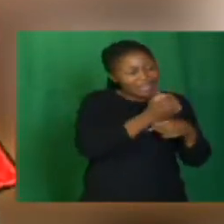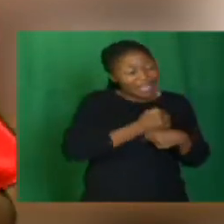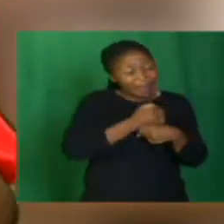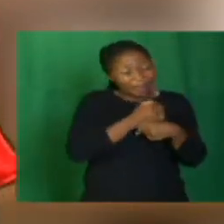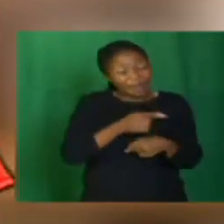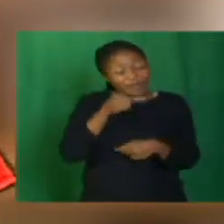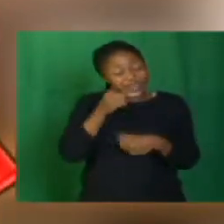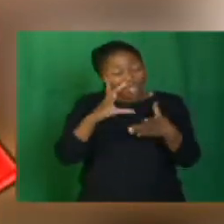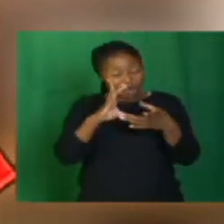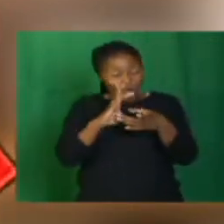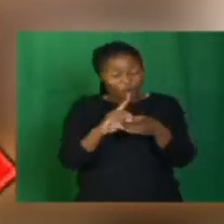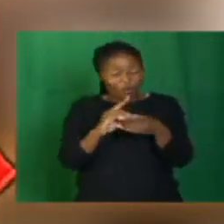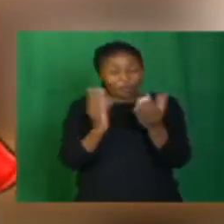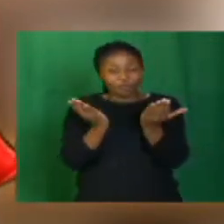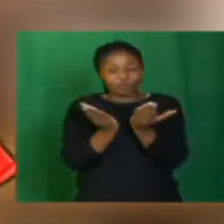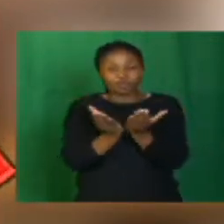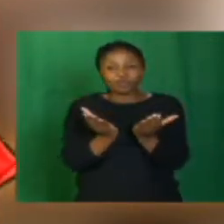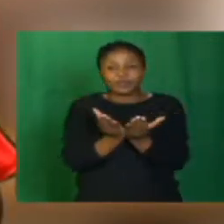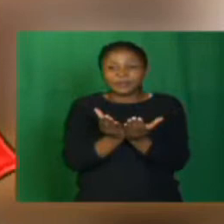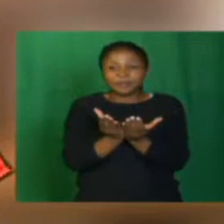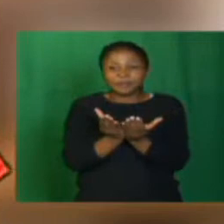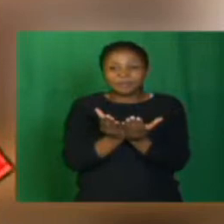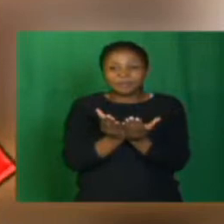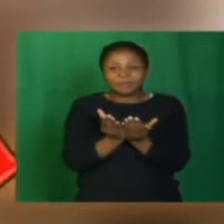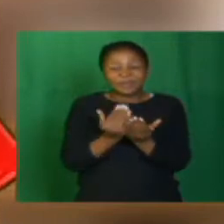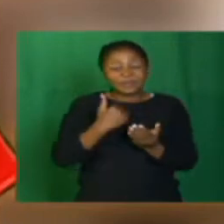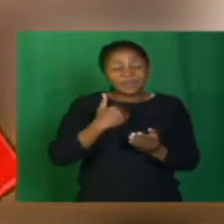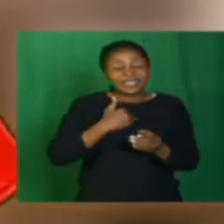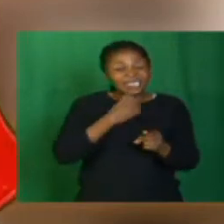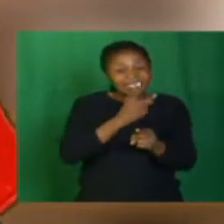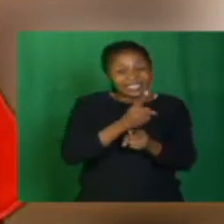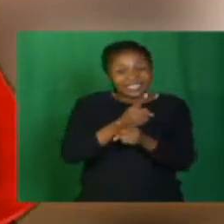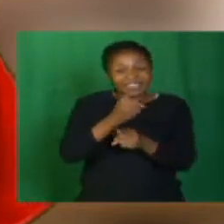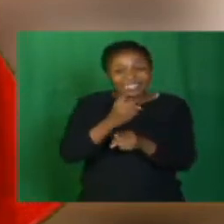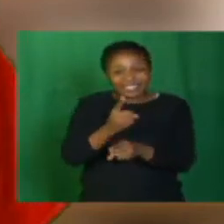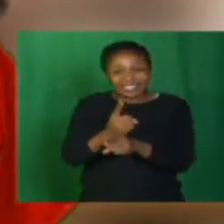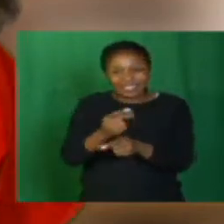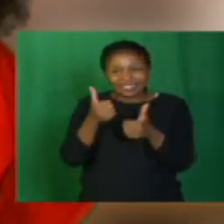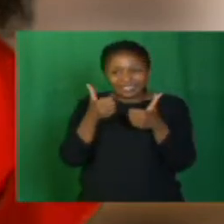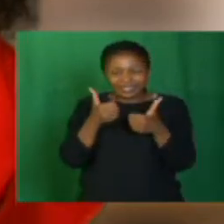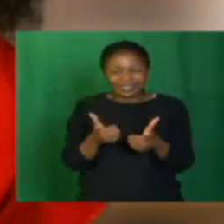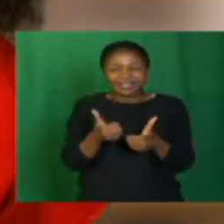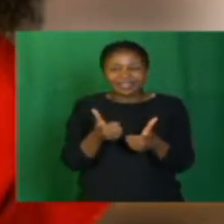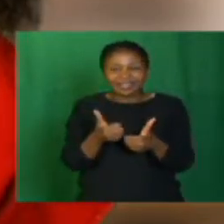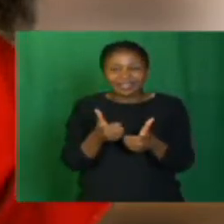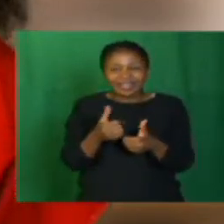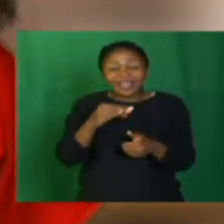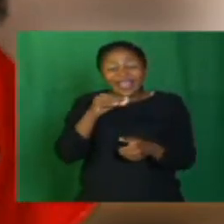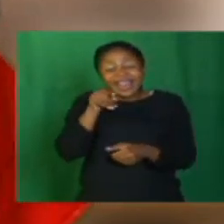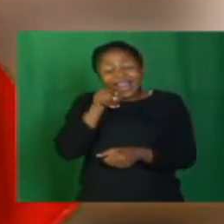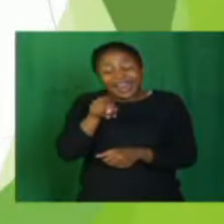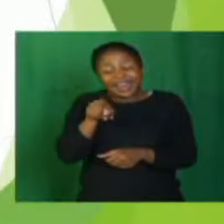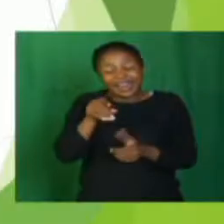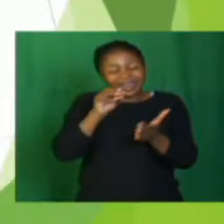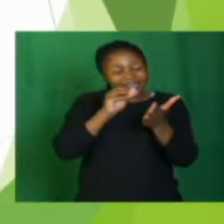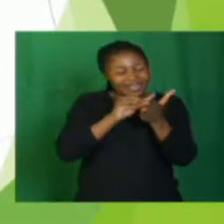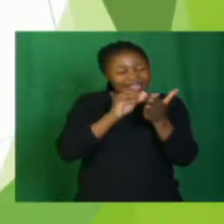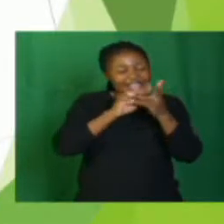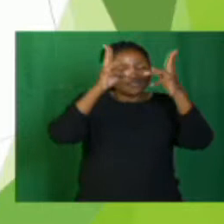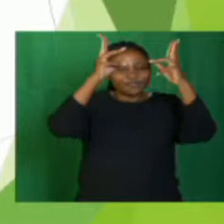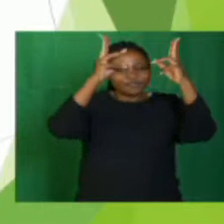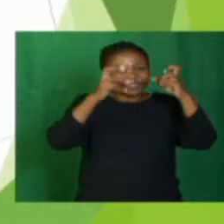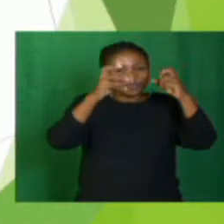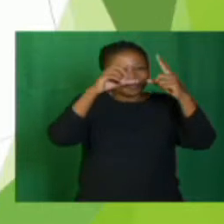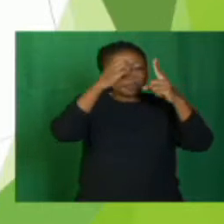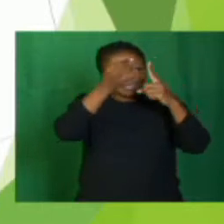positively talking about what? Homeschooling. There is a what? A topic sentence, my dear